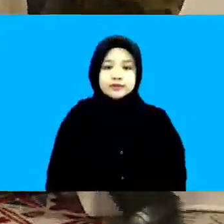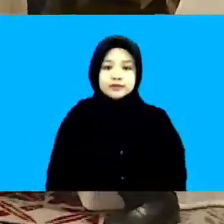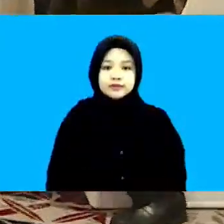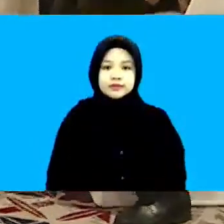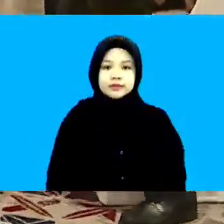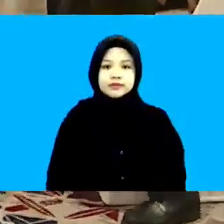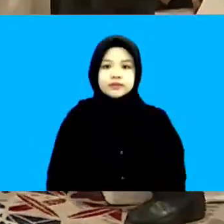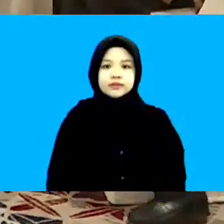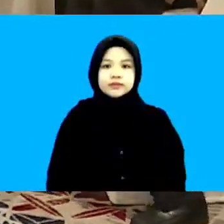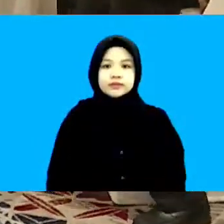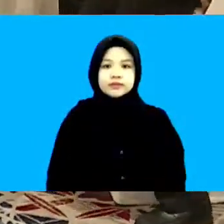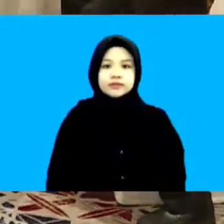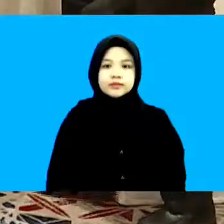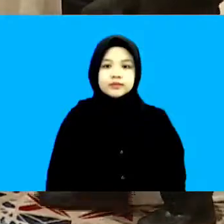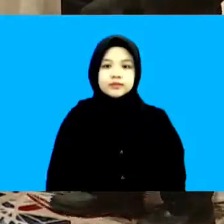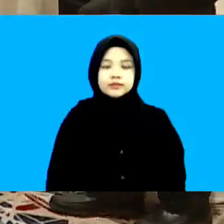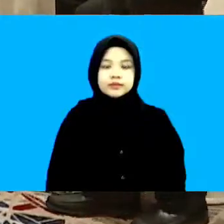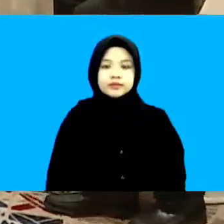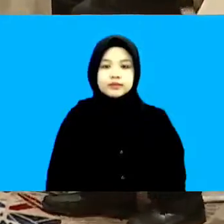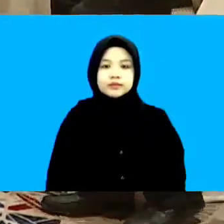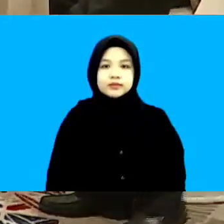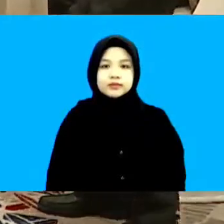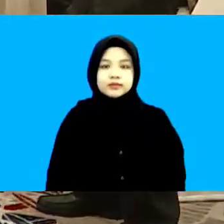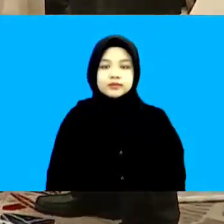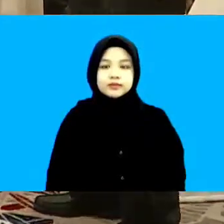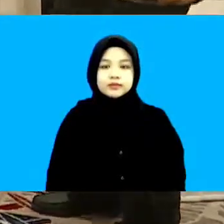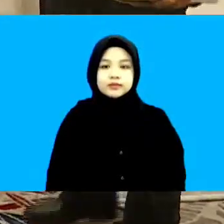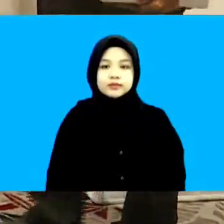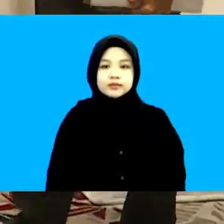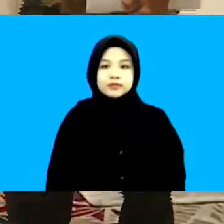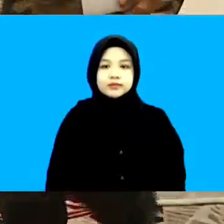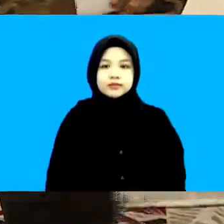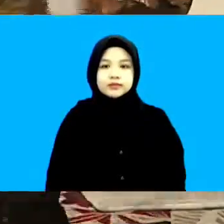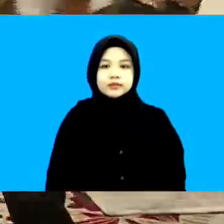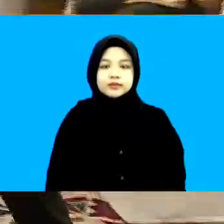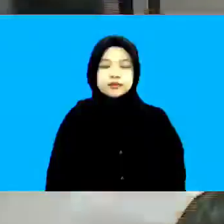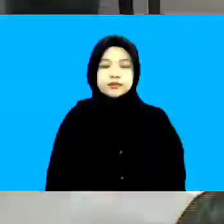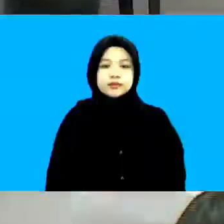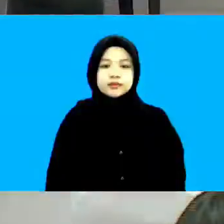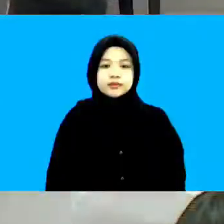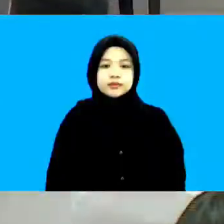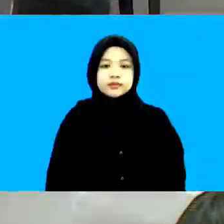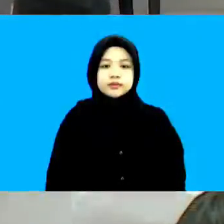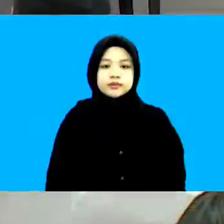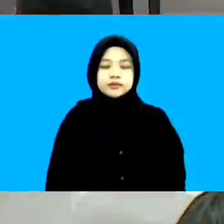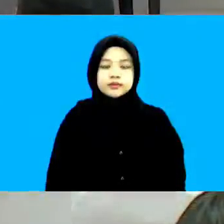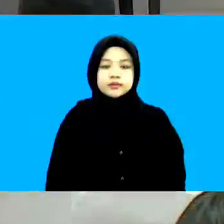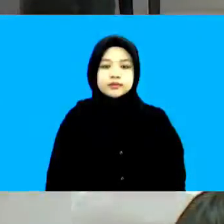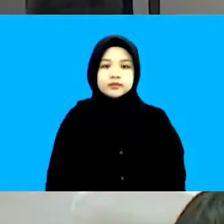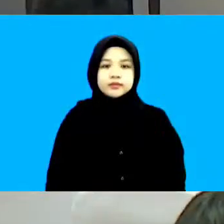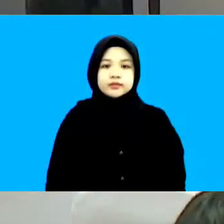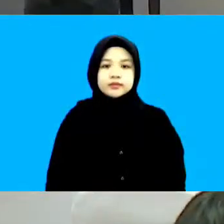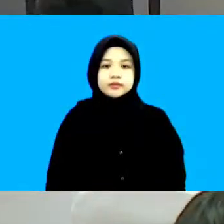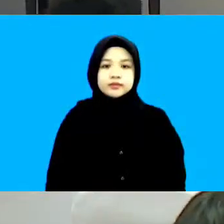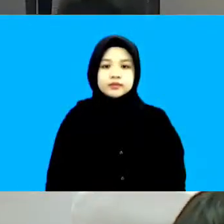have here with us Professor James Foster. Hello, Professor. Hi, thank